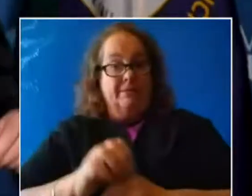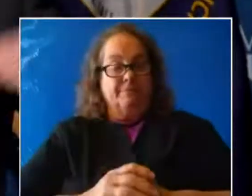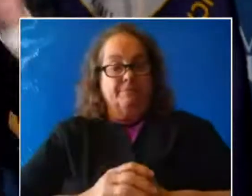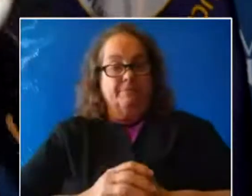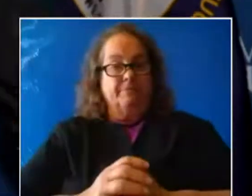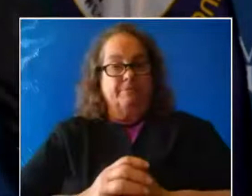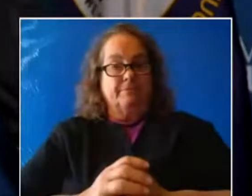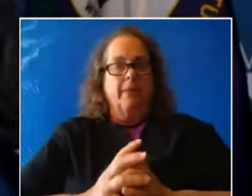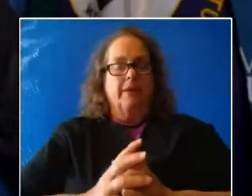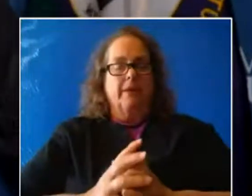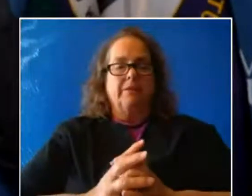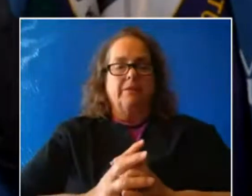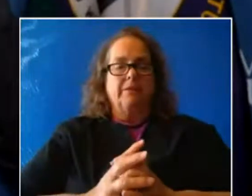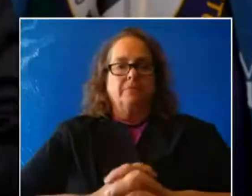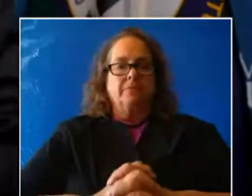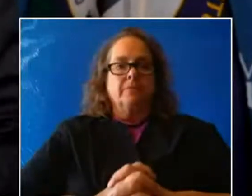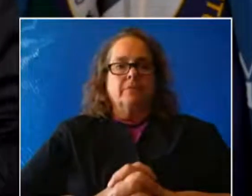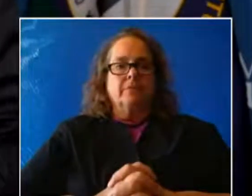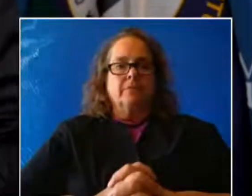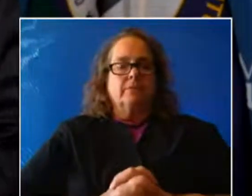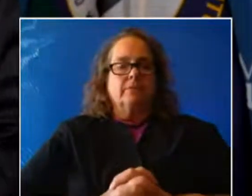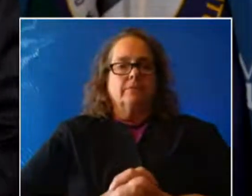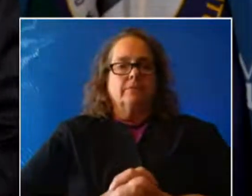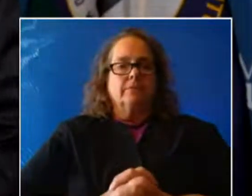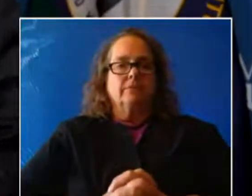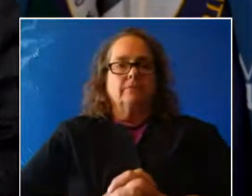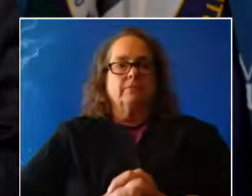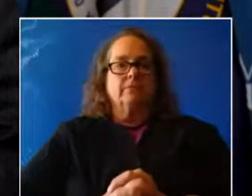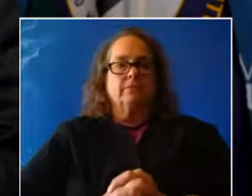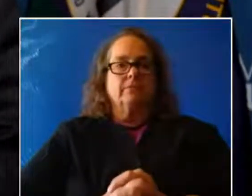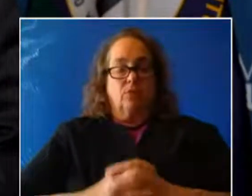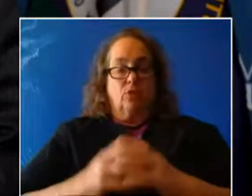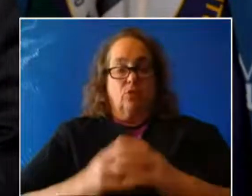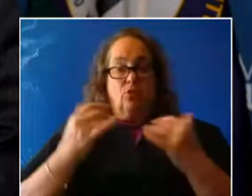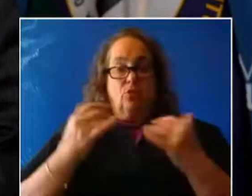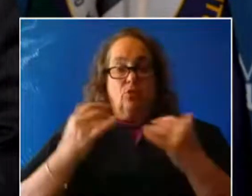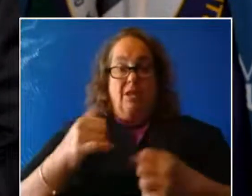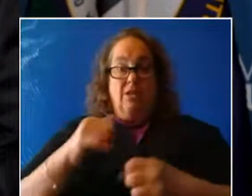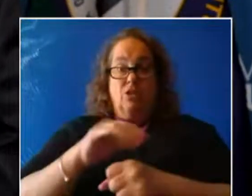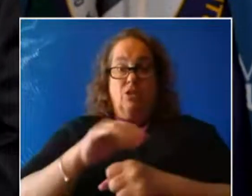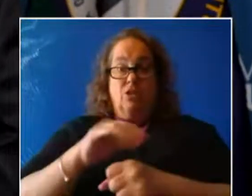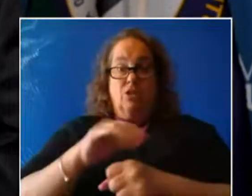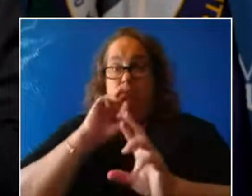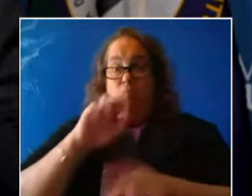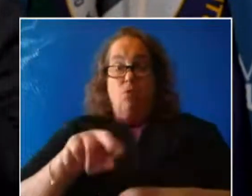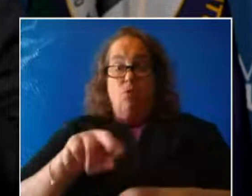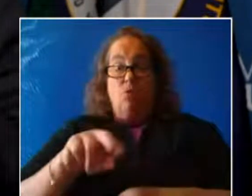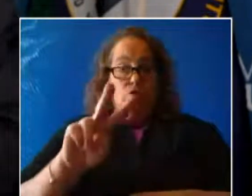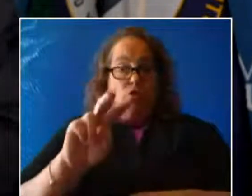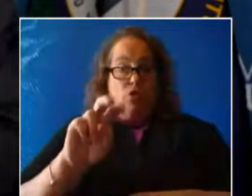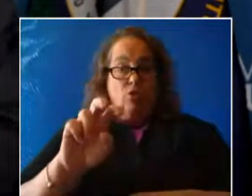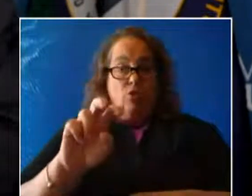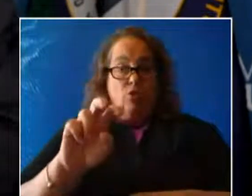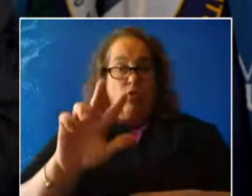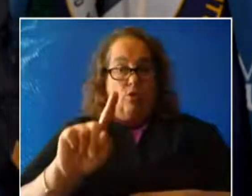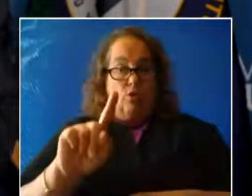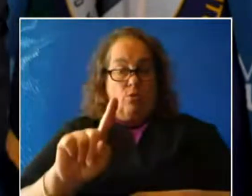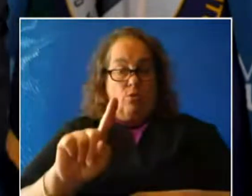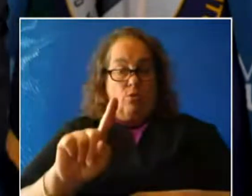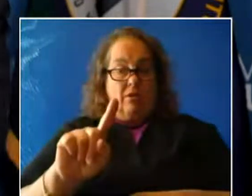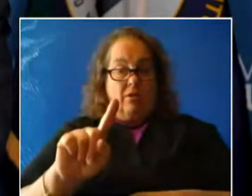All right, and today's COVID reports, we have 231 new cases of